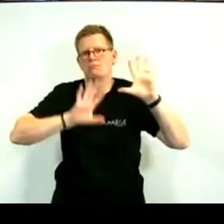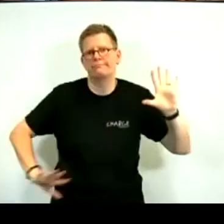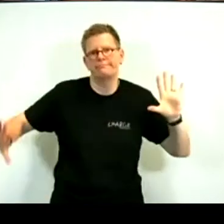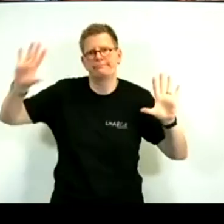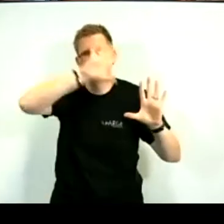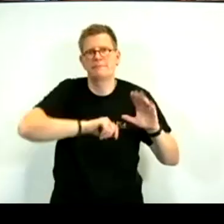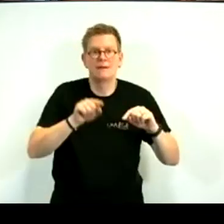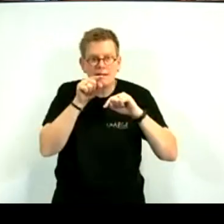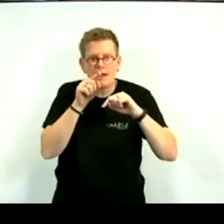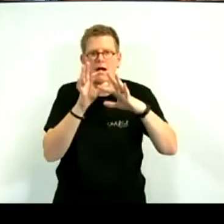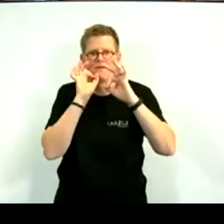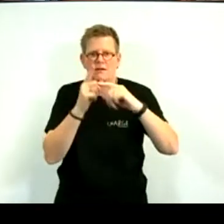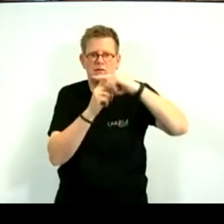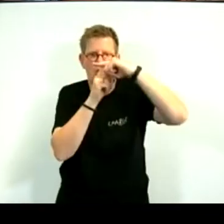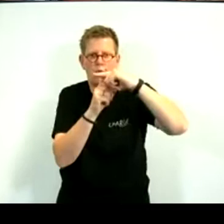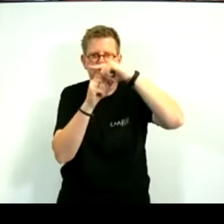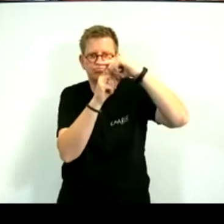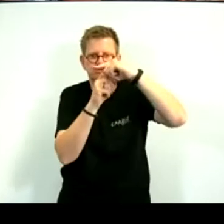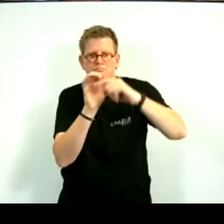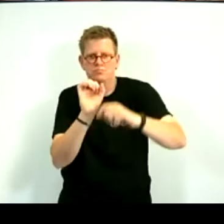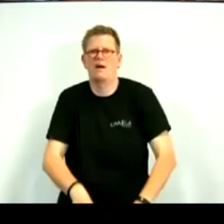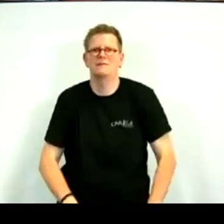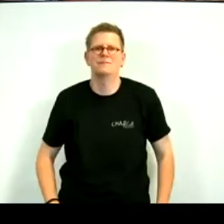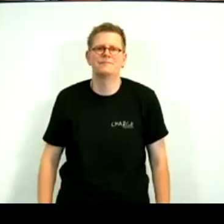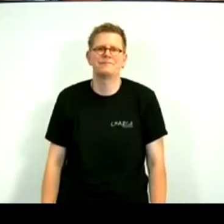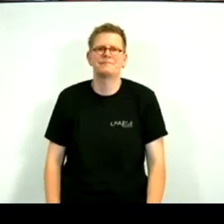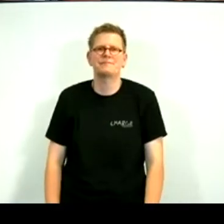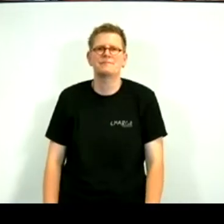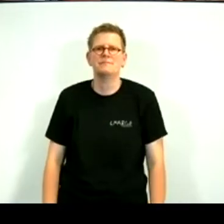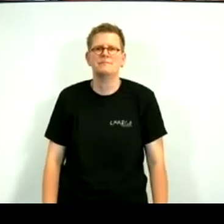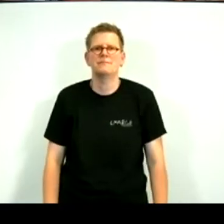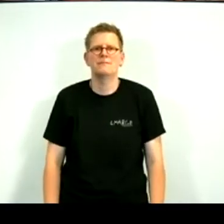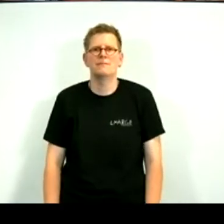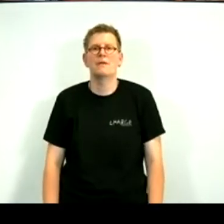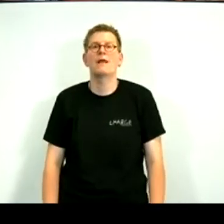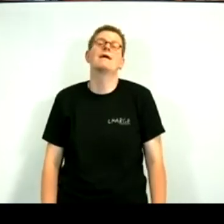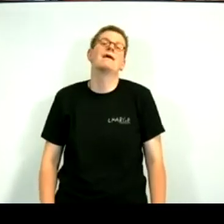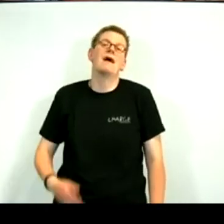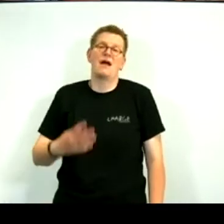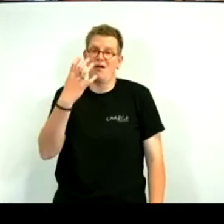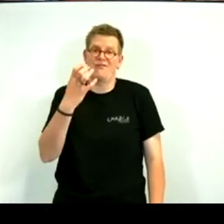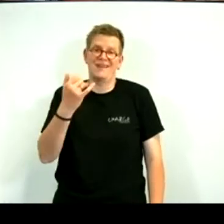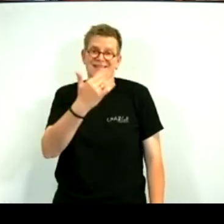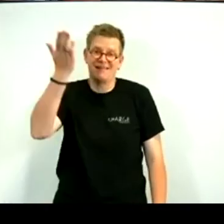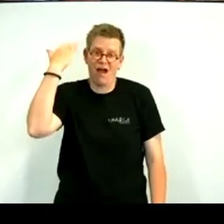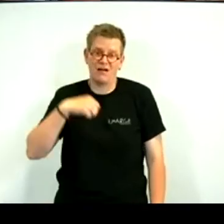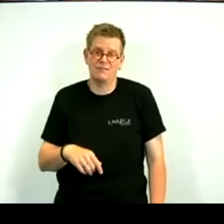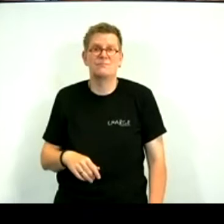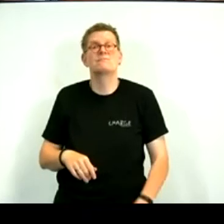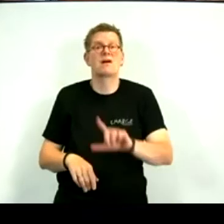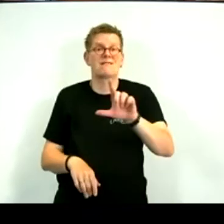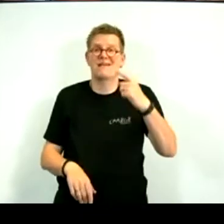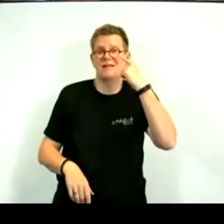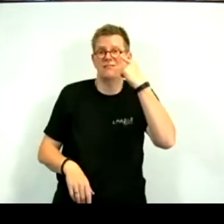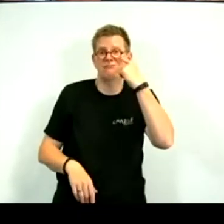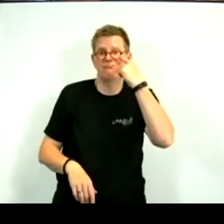Now, I lost the vision in my left eye 40 years ago. So I didn't